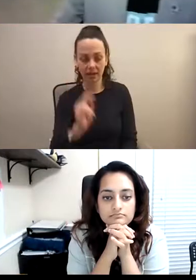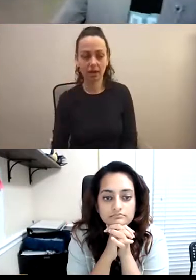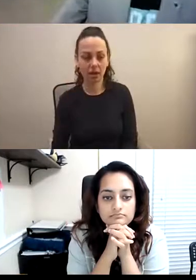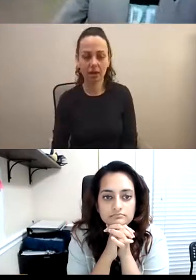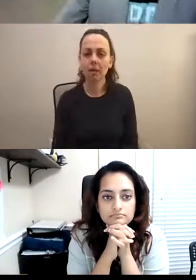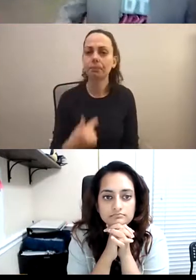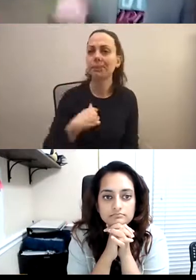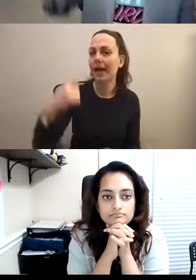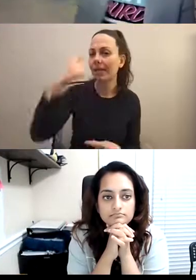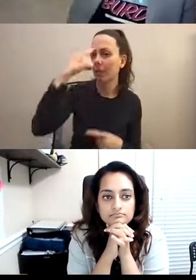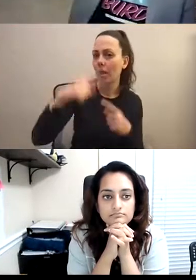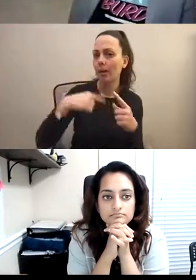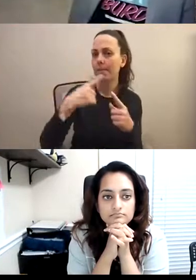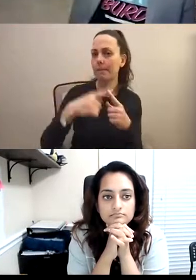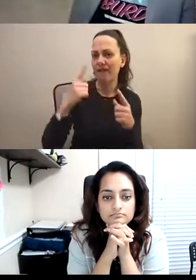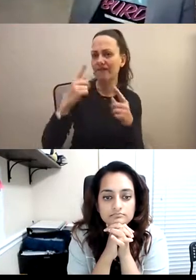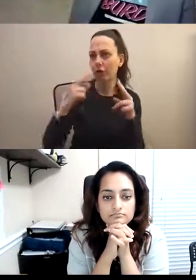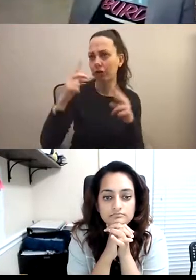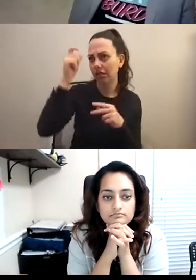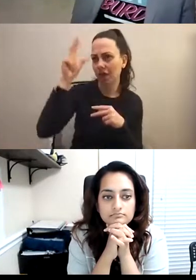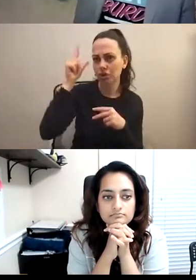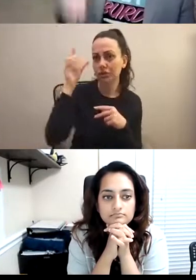thought about it very practically as well.